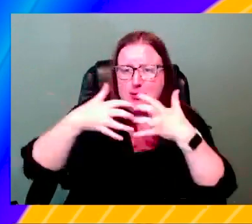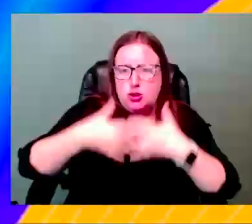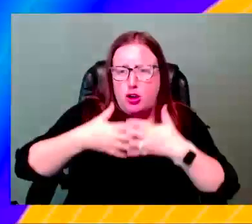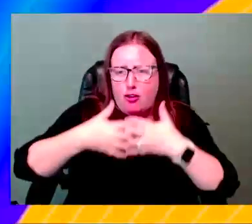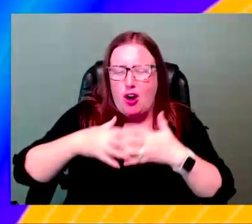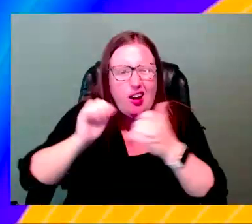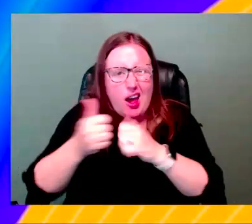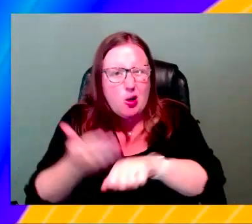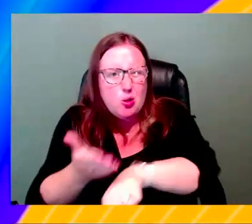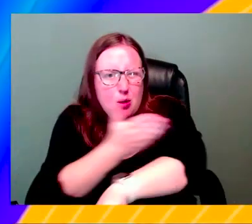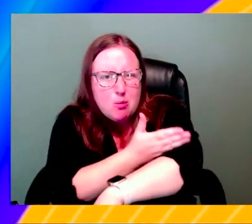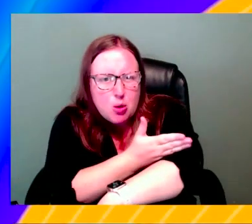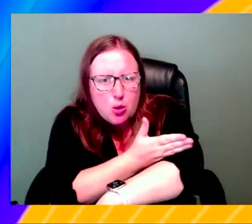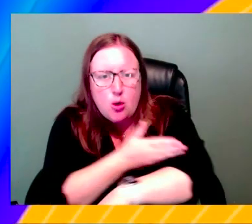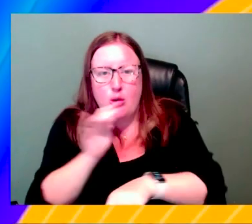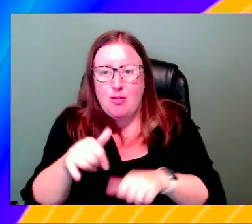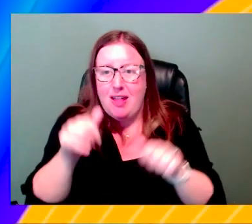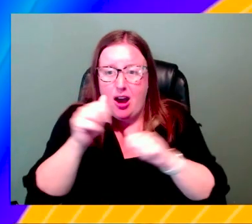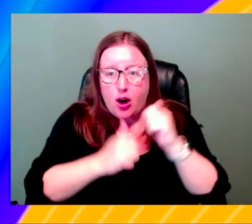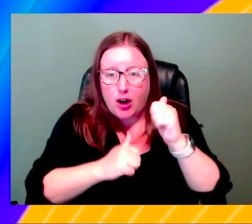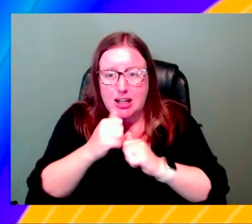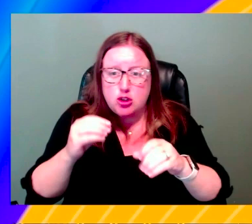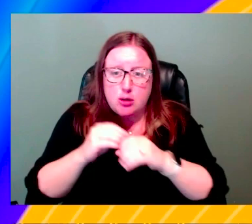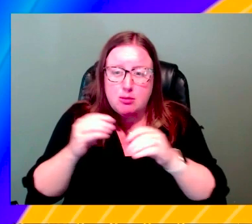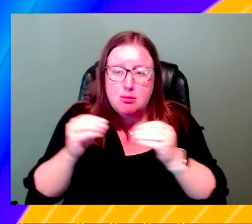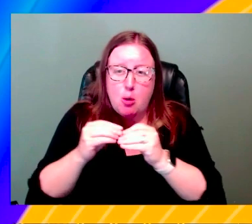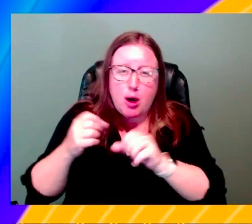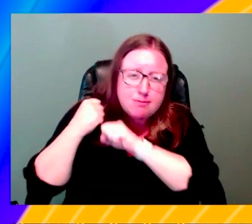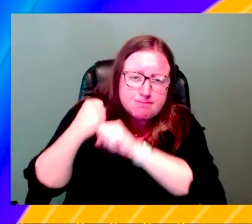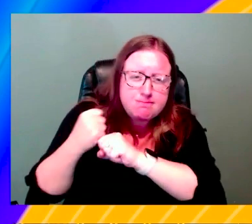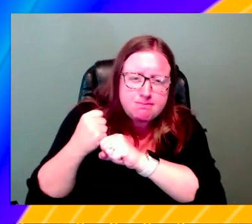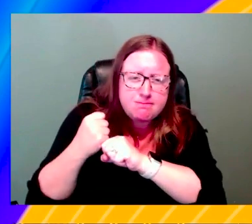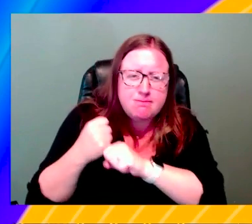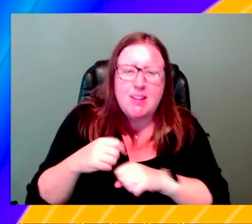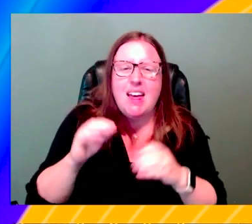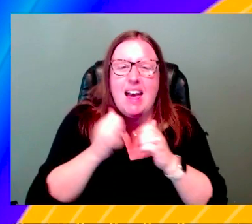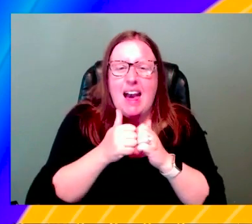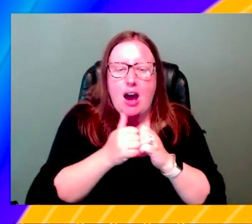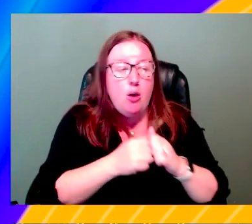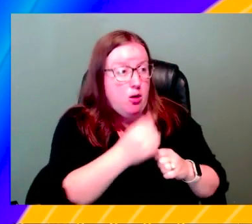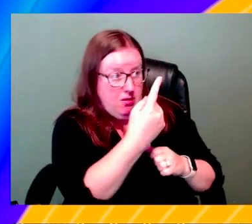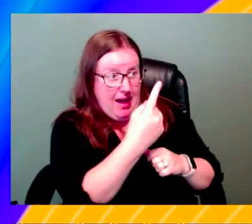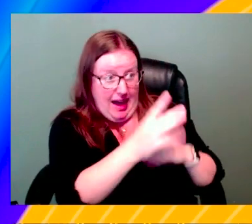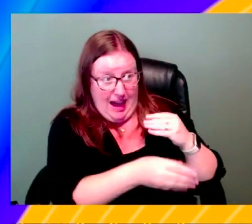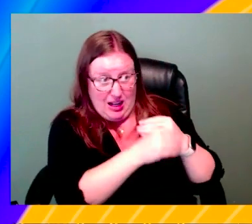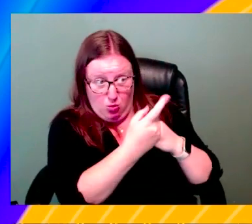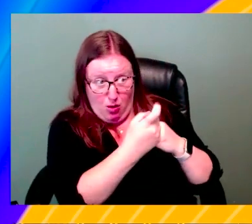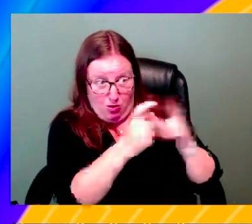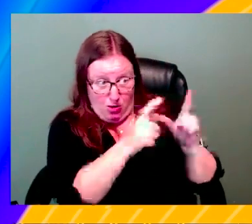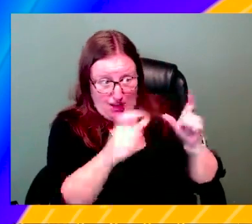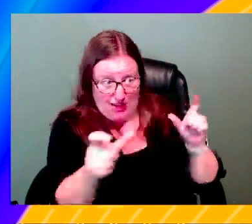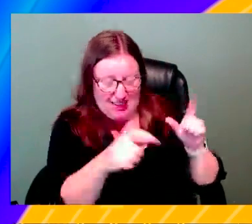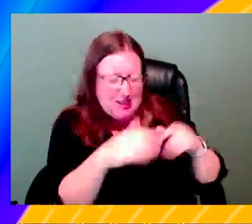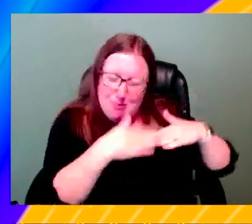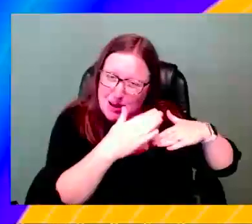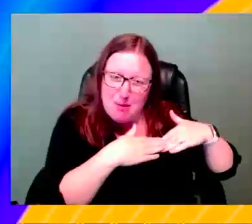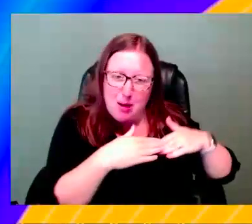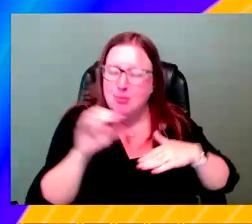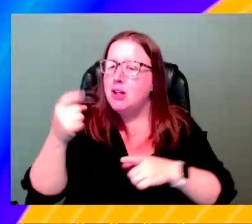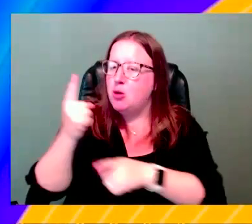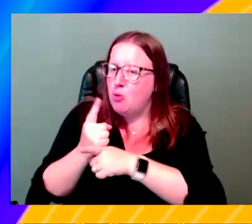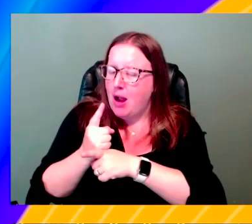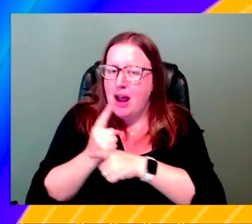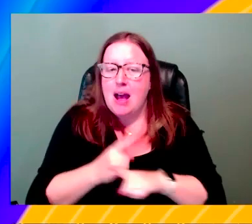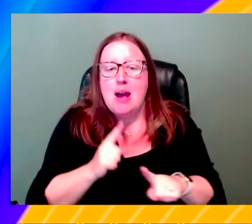this architecture and make it more resilient, though, Aaron? Adding at least one more instance. Adding at least one more instance. At least. But what if we also made